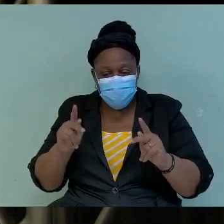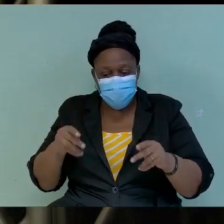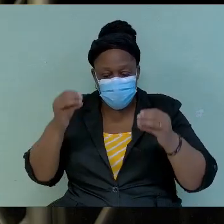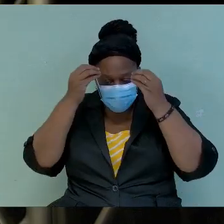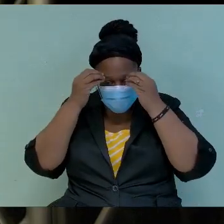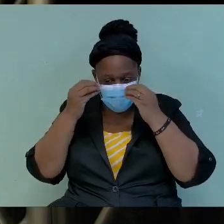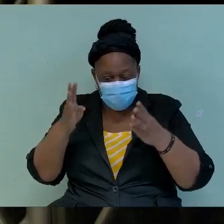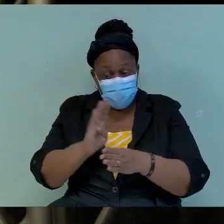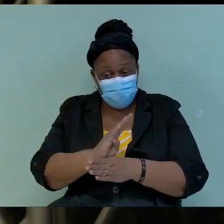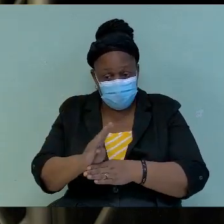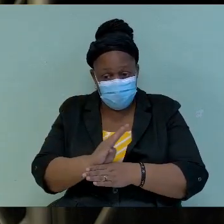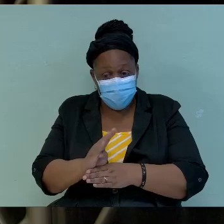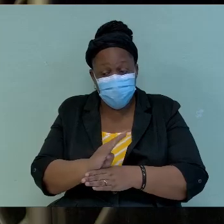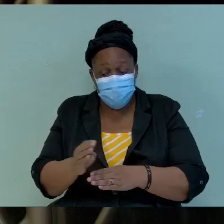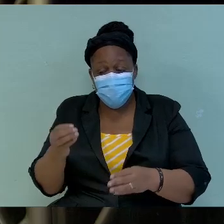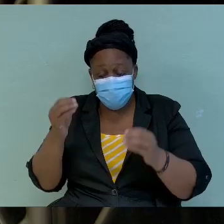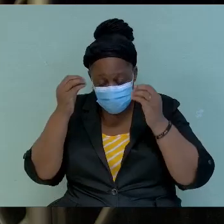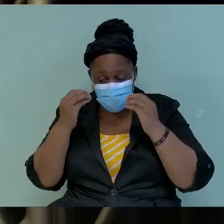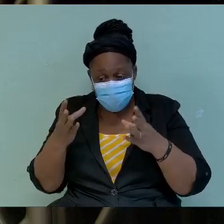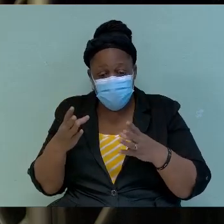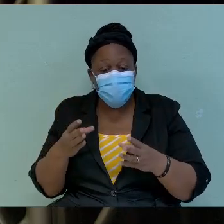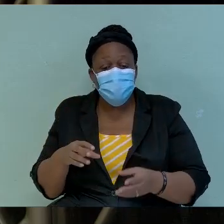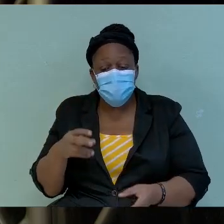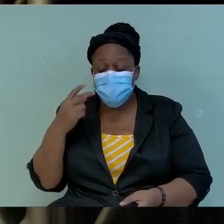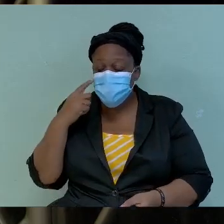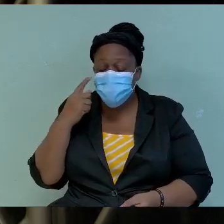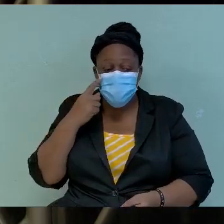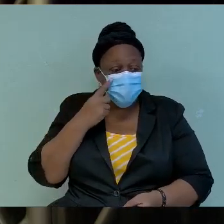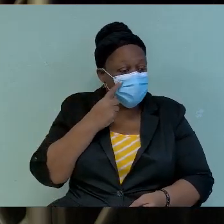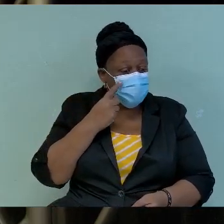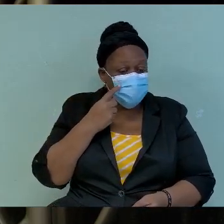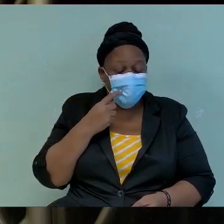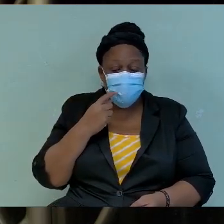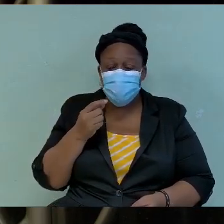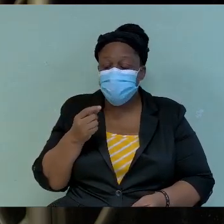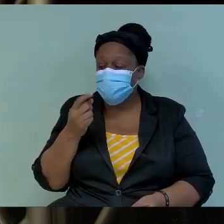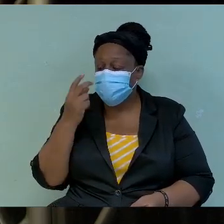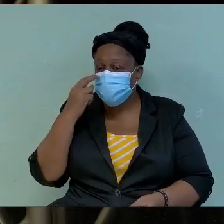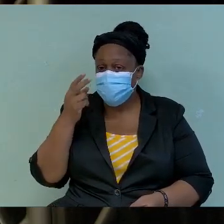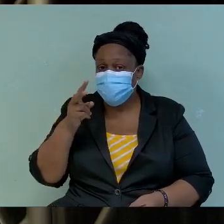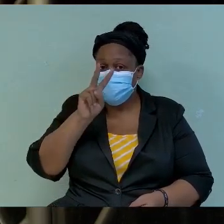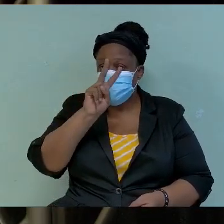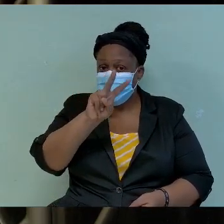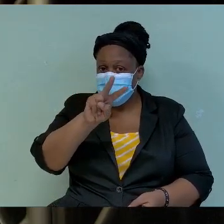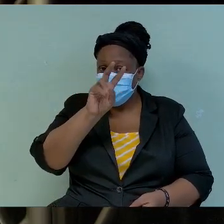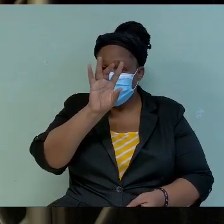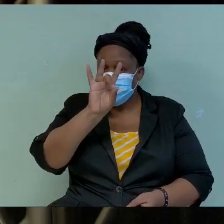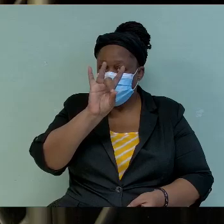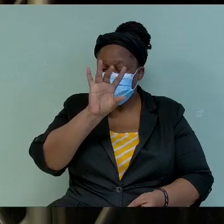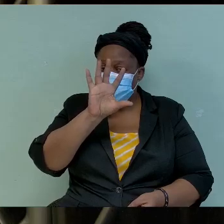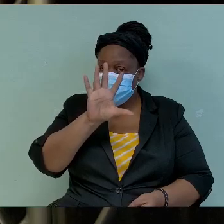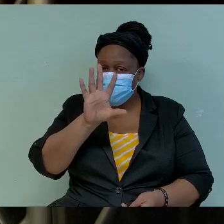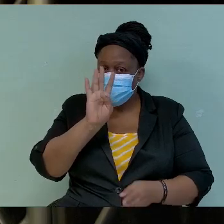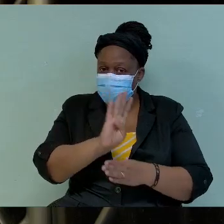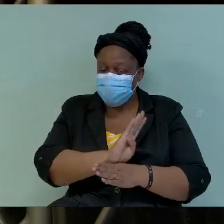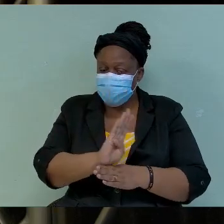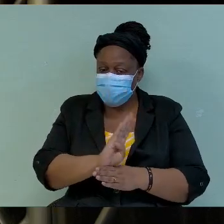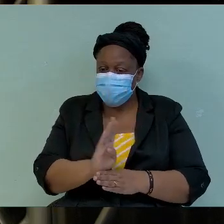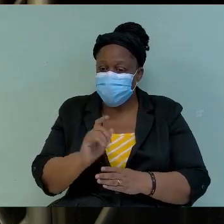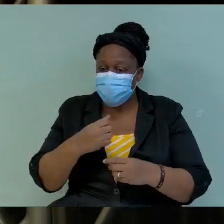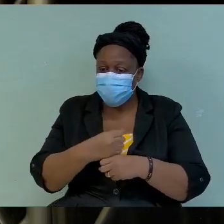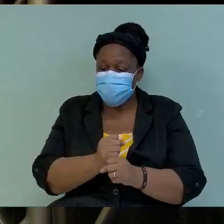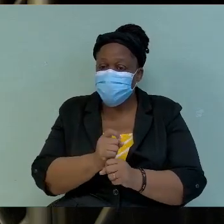operation. They have inspected a total of 285 businesses to ensure they